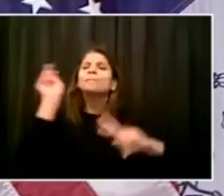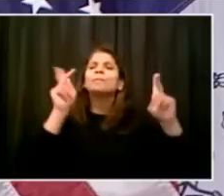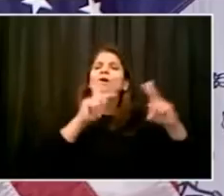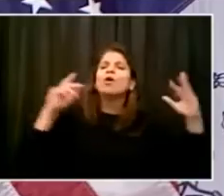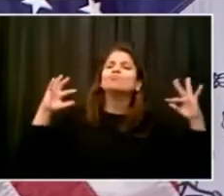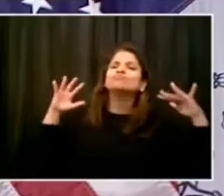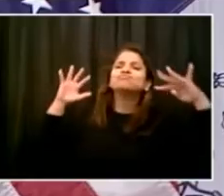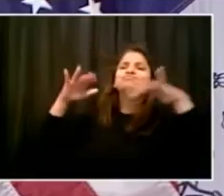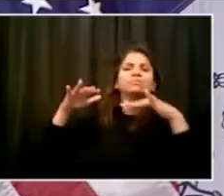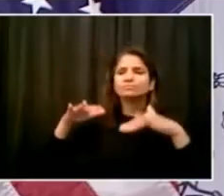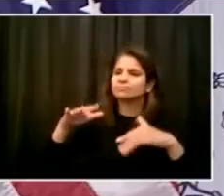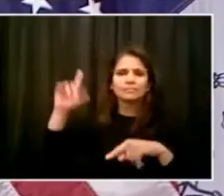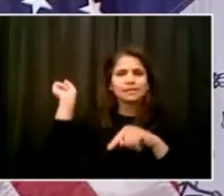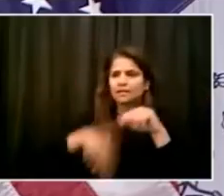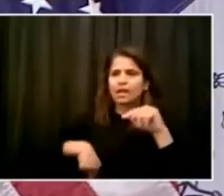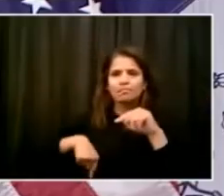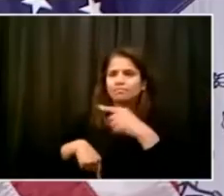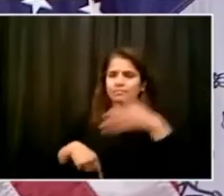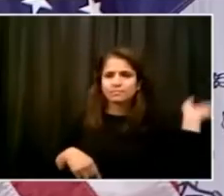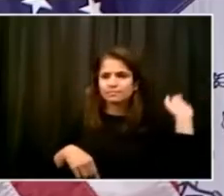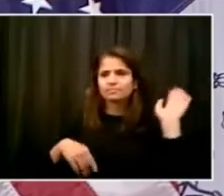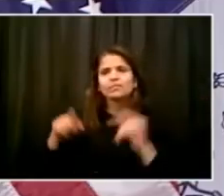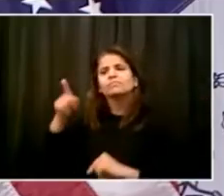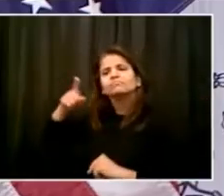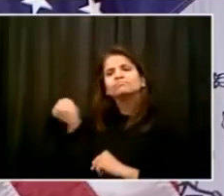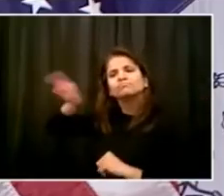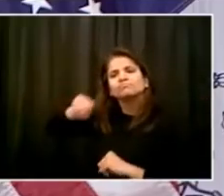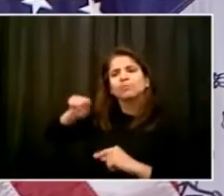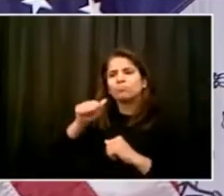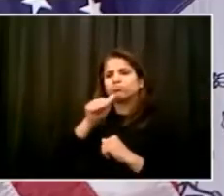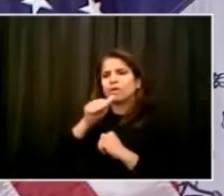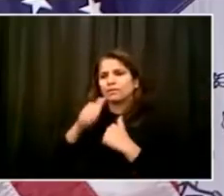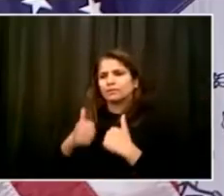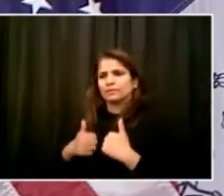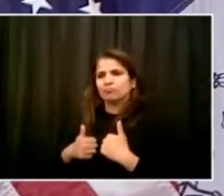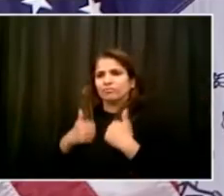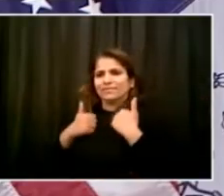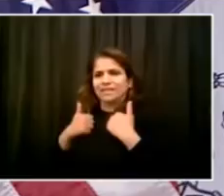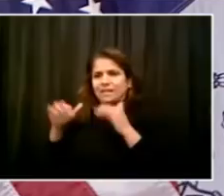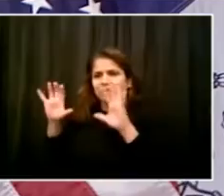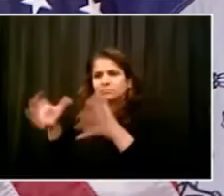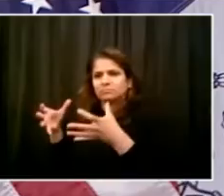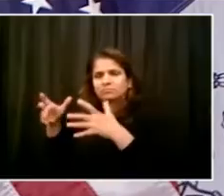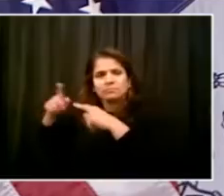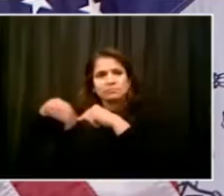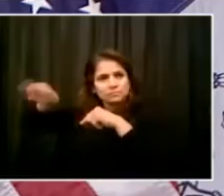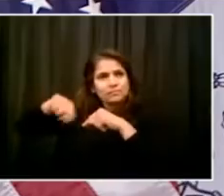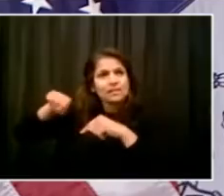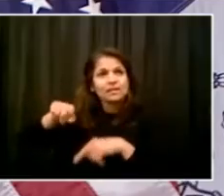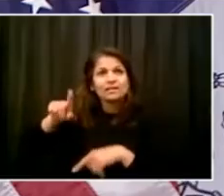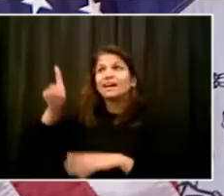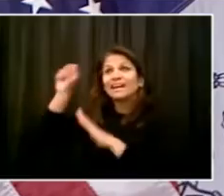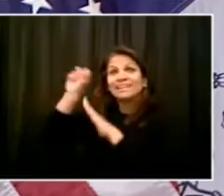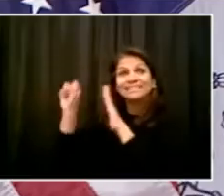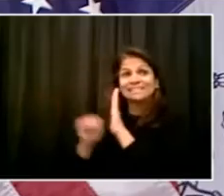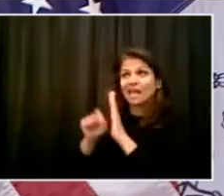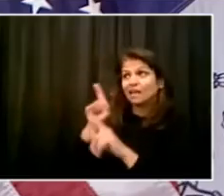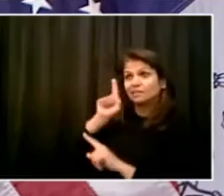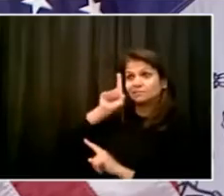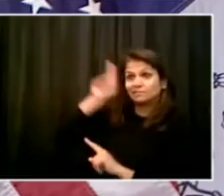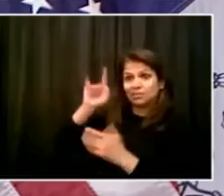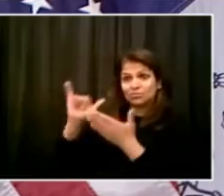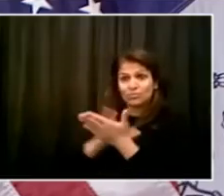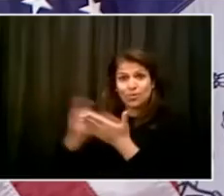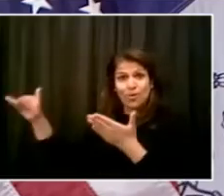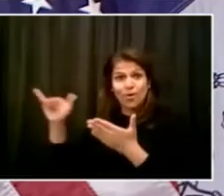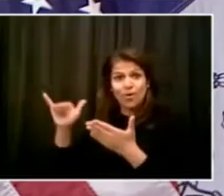conditions. And we are unlike any place else. Let me just start with us. We're the epicenter of this